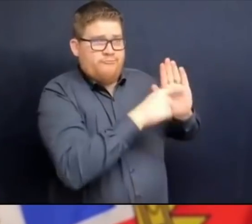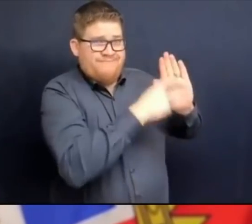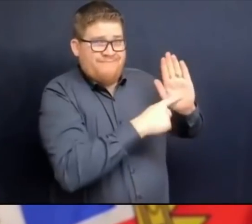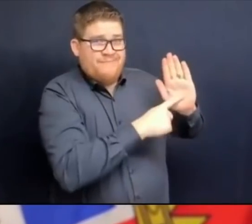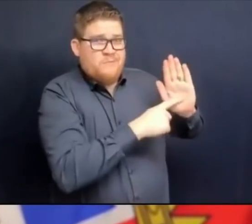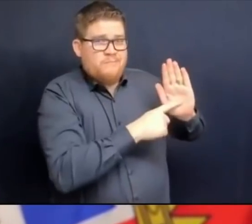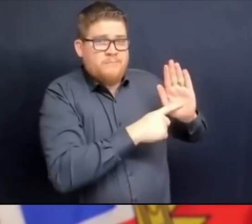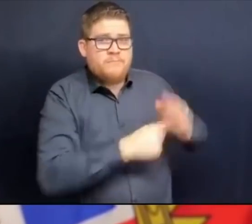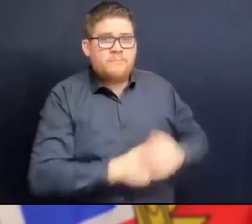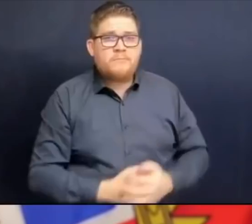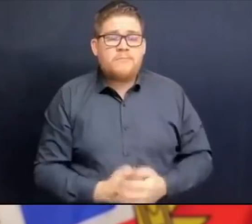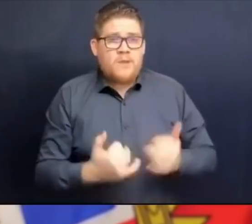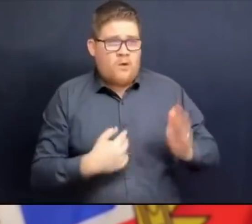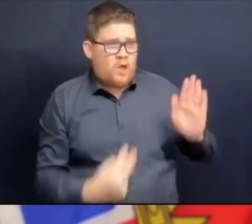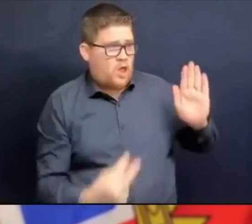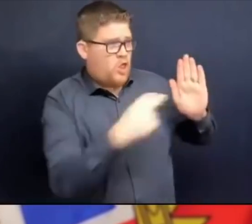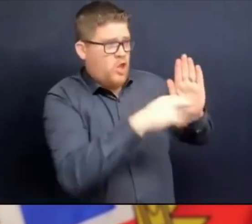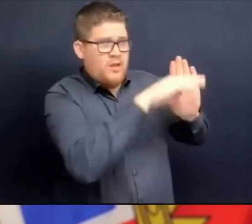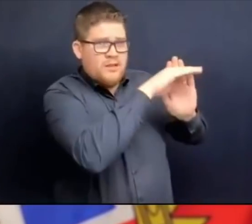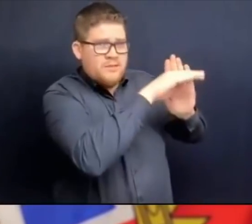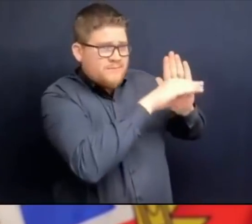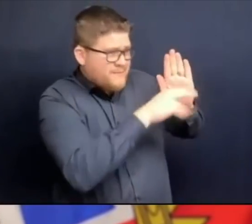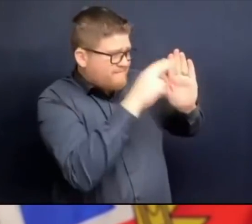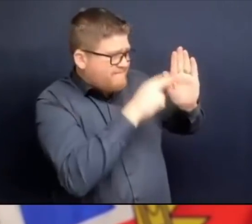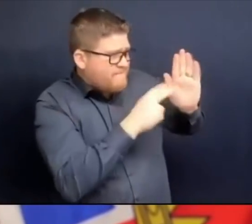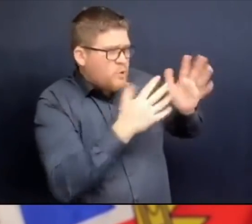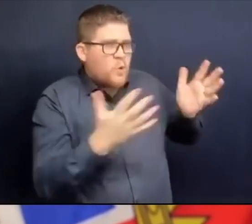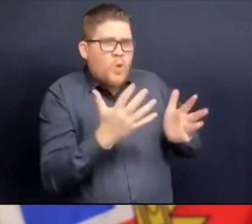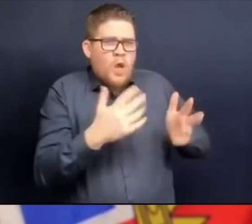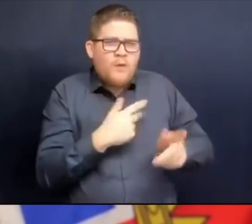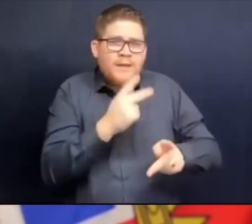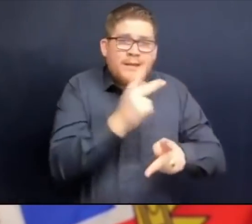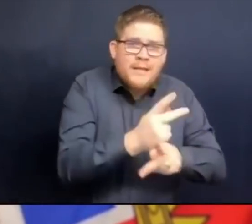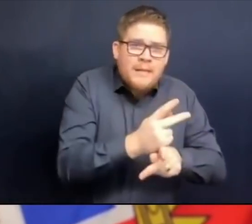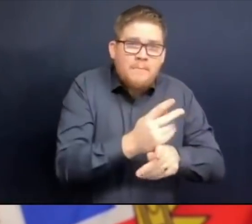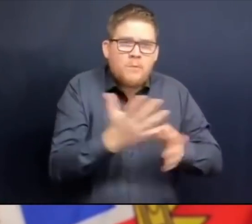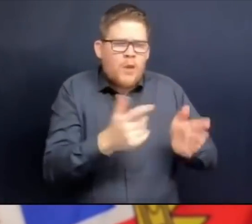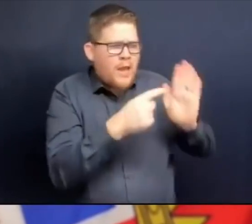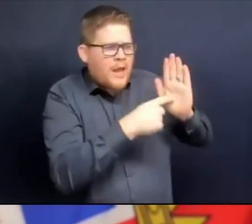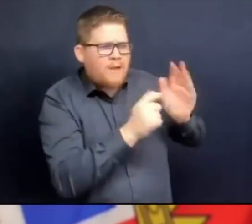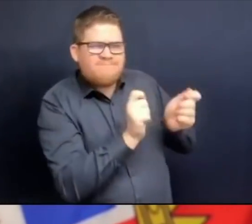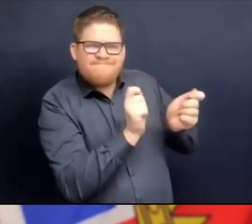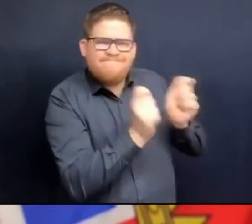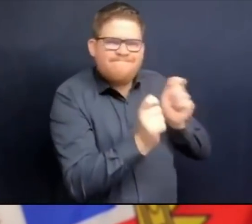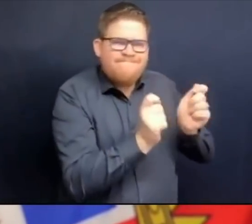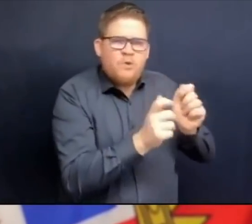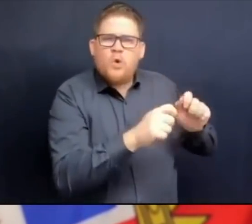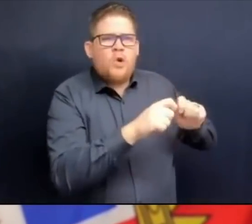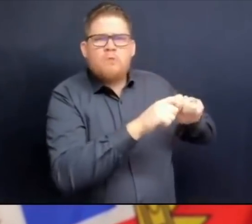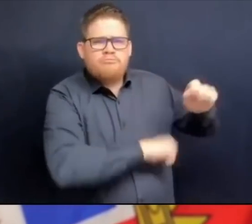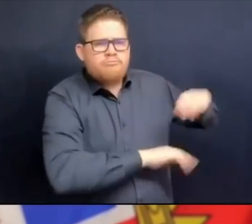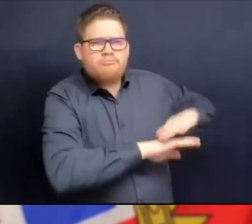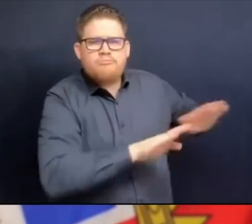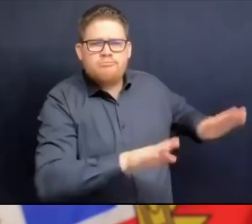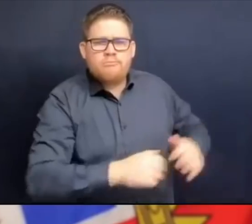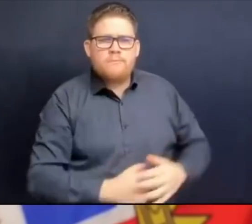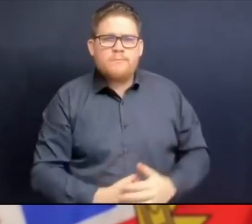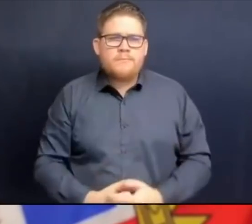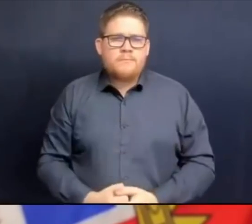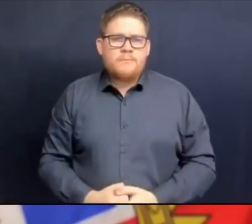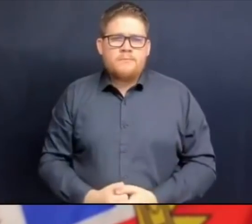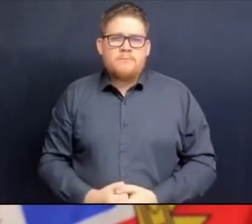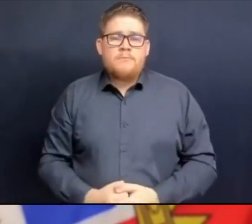those. What you will hear next week will be the details of how we're going to be moving forward. You will hear less about